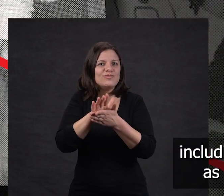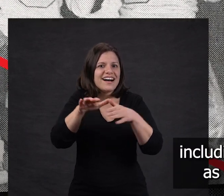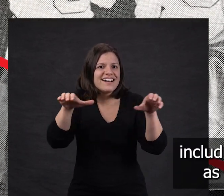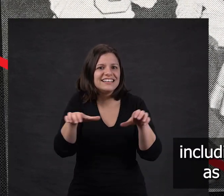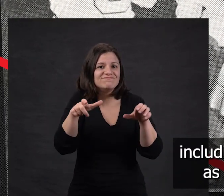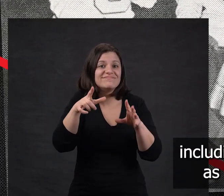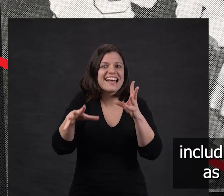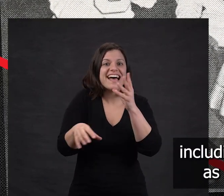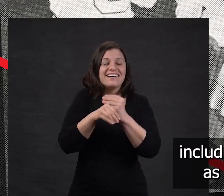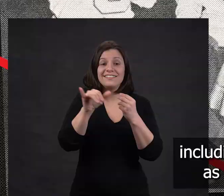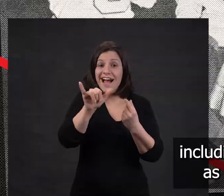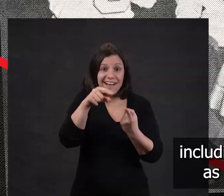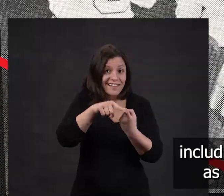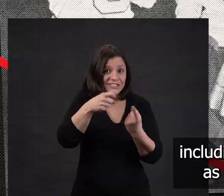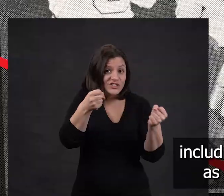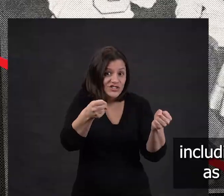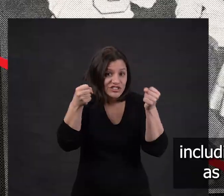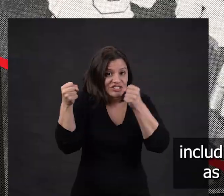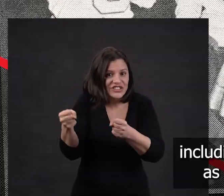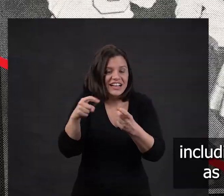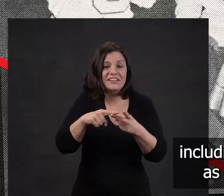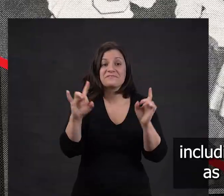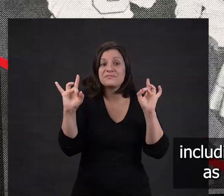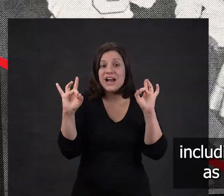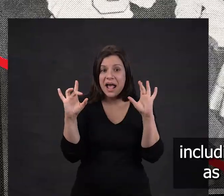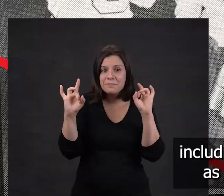added, including cheerleading and volleyball,